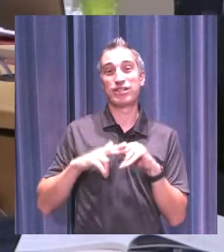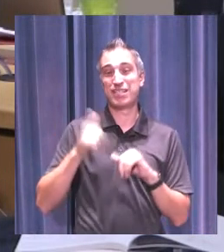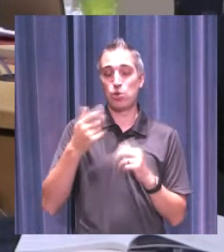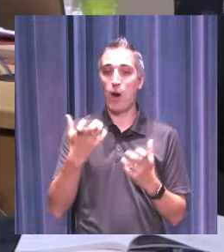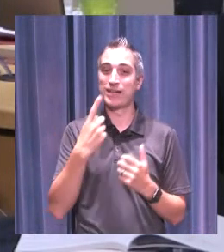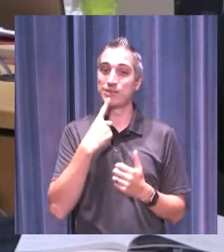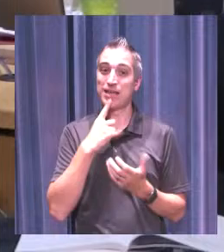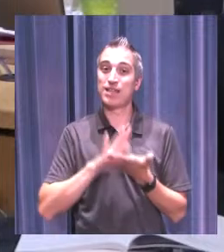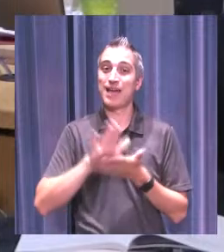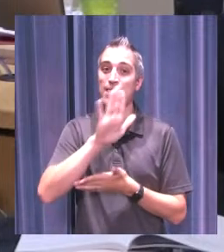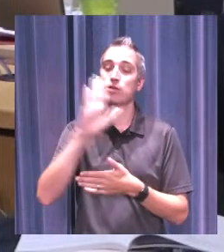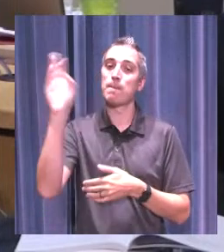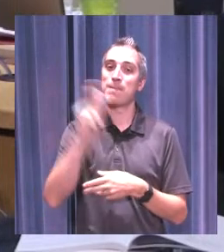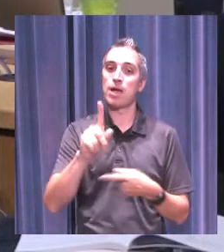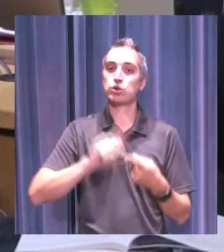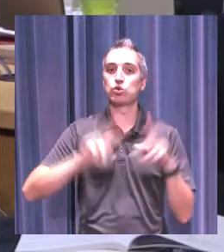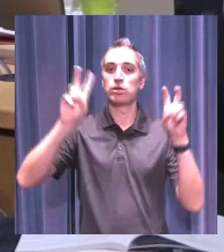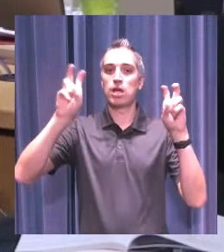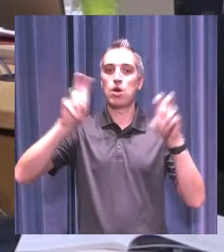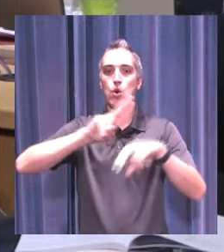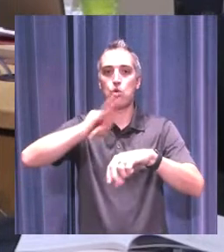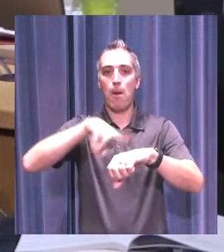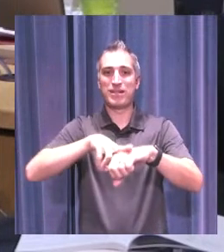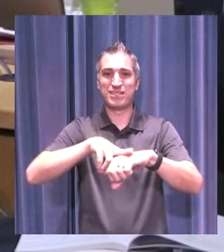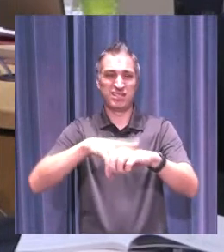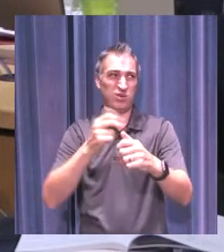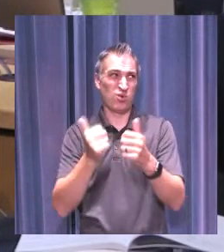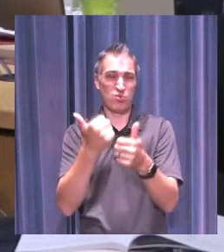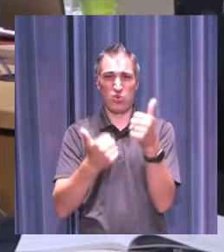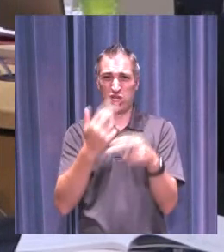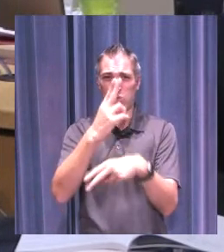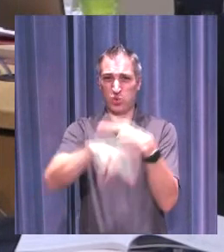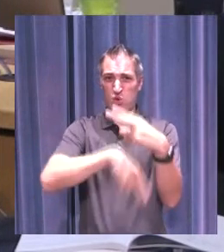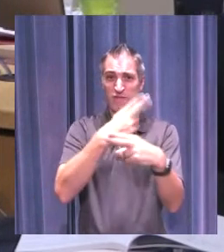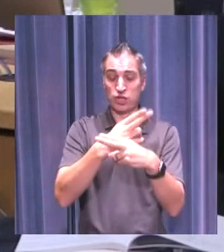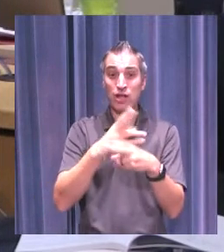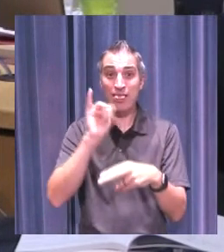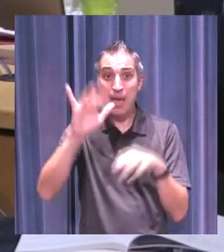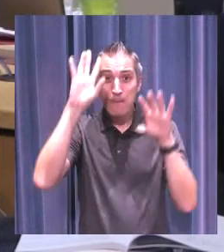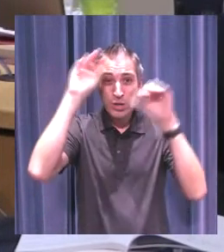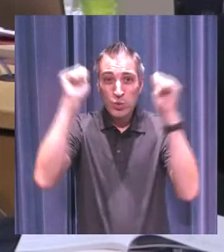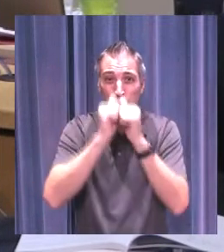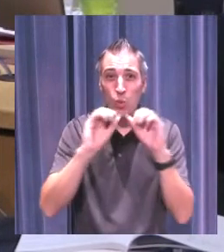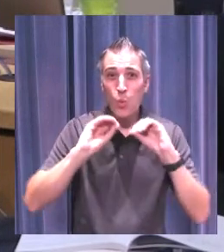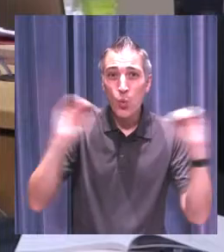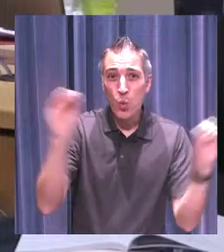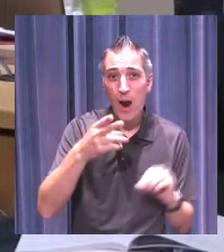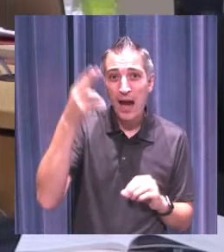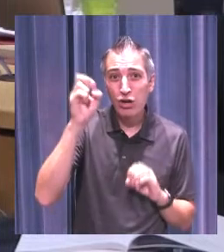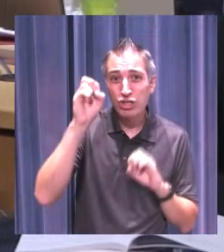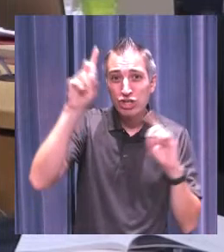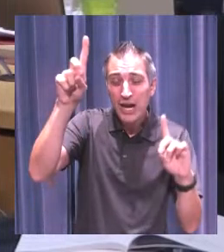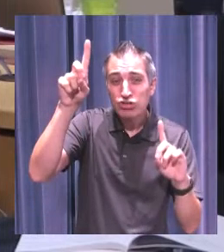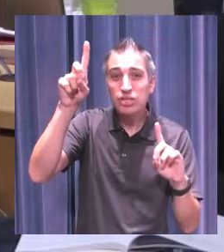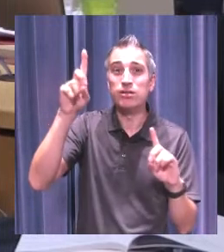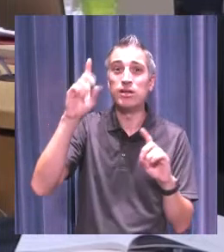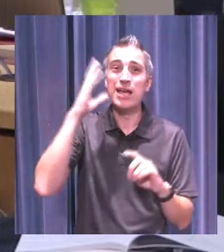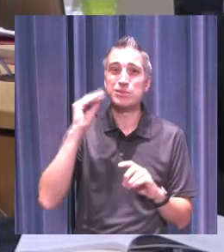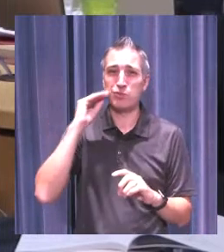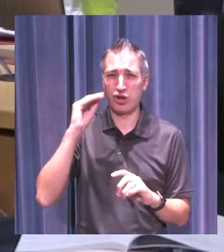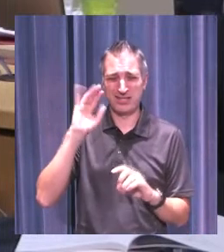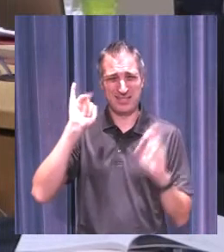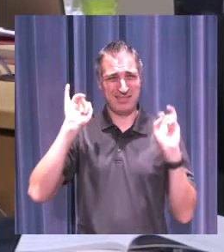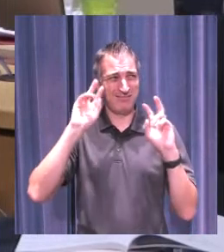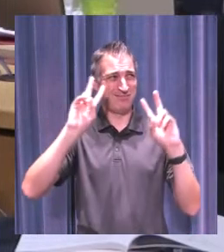college to some normalcy. In which universe is a college president with zero higher education experience a return to normalcy? I